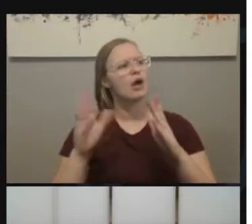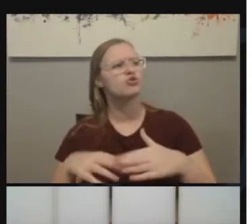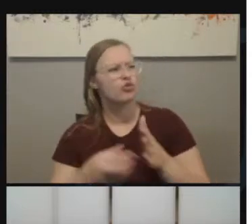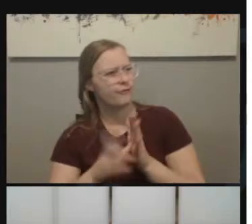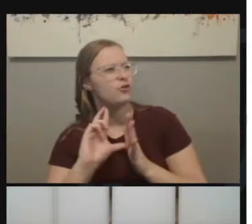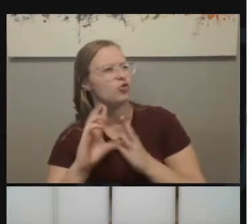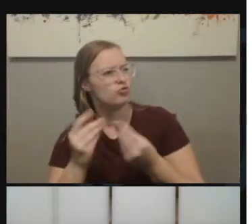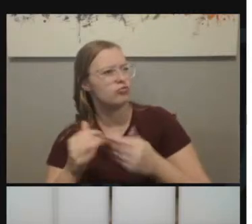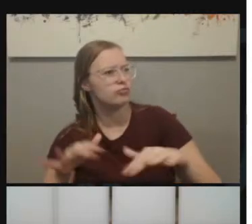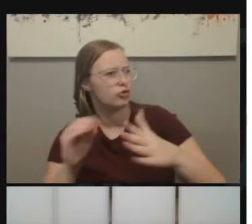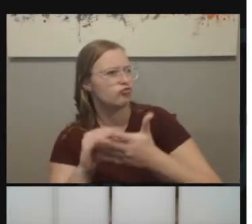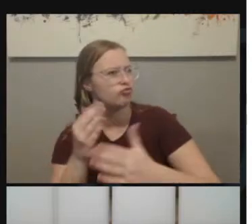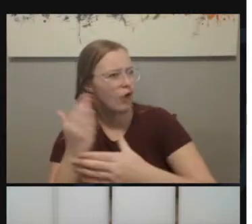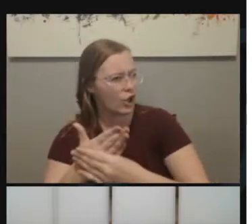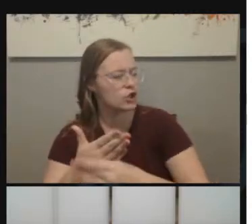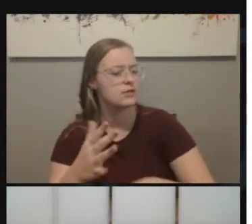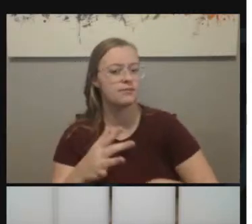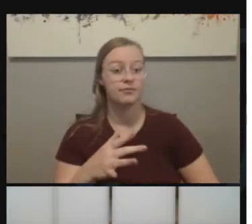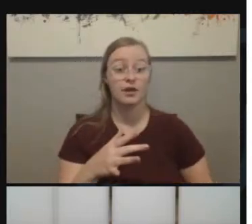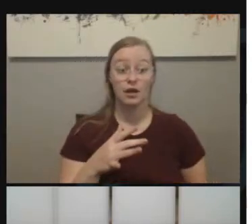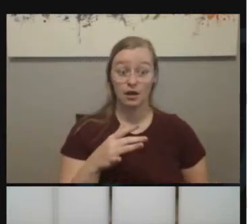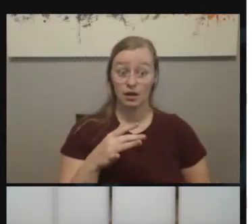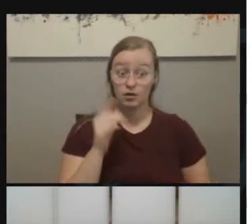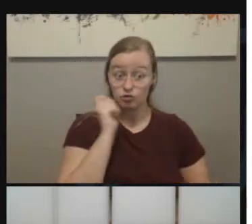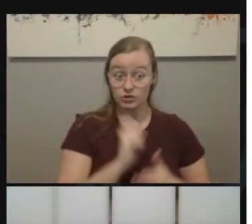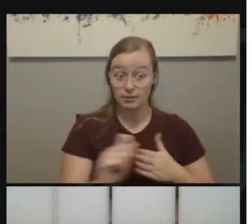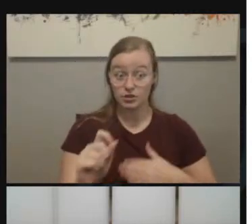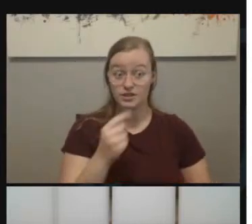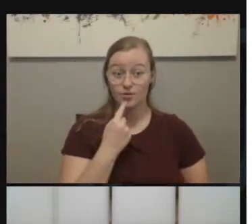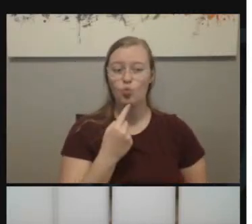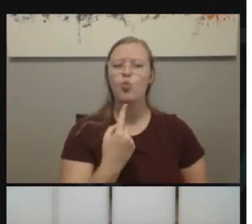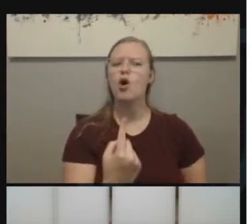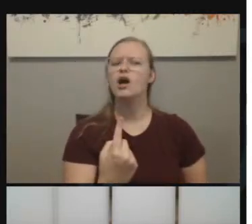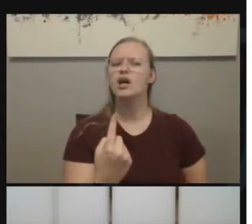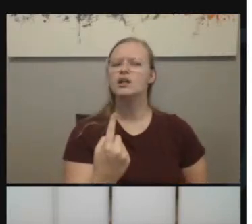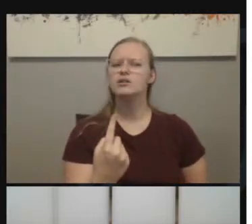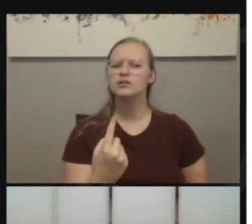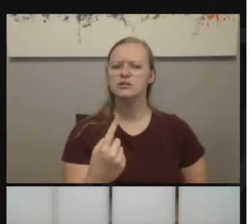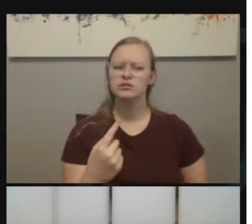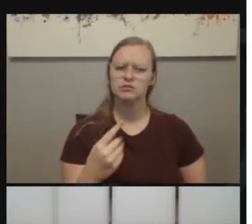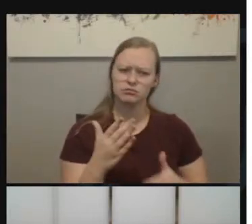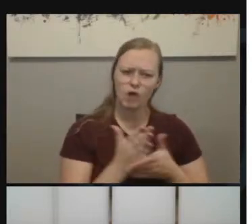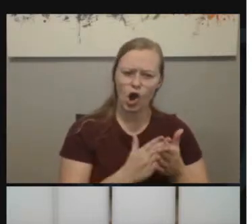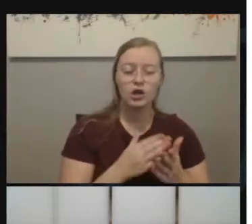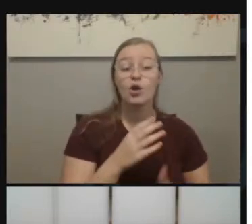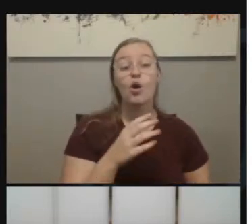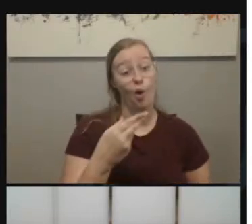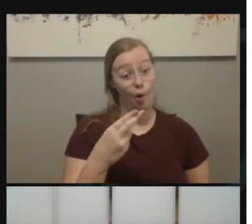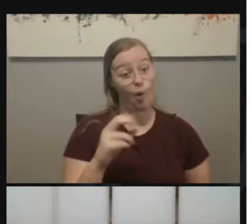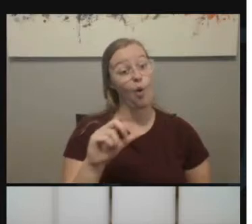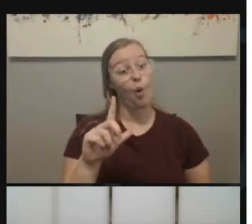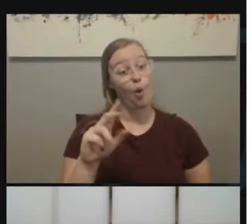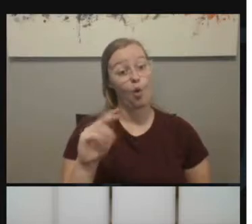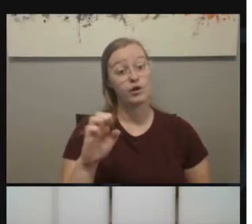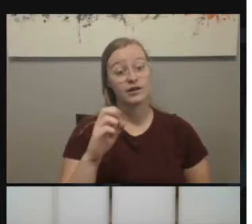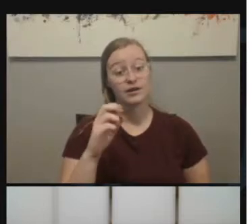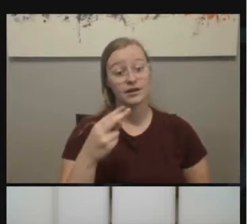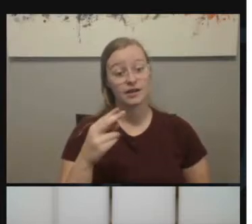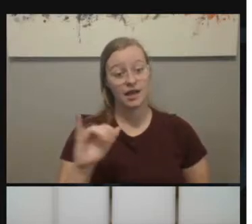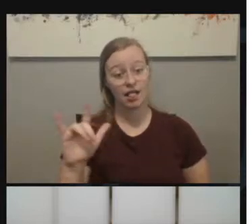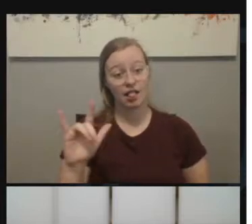and reported that one particular tract called Home Hill had gone